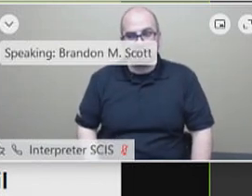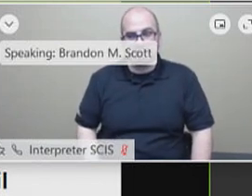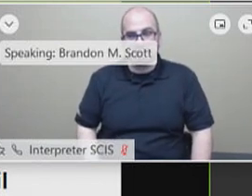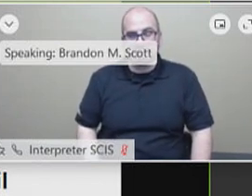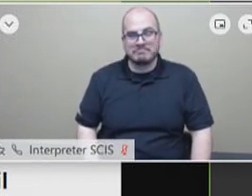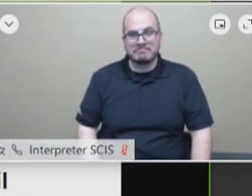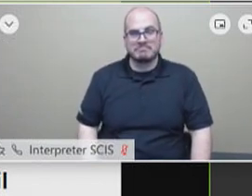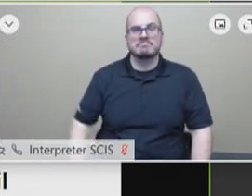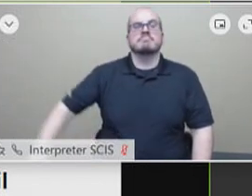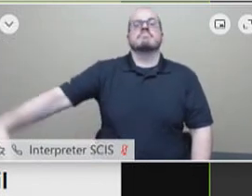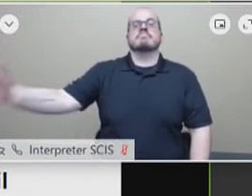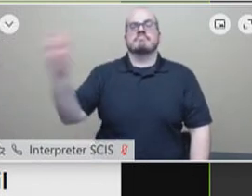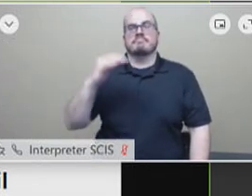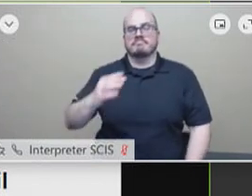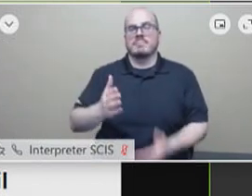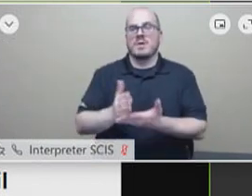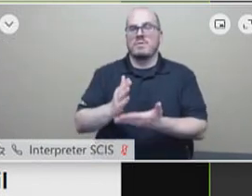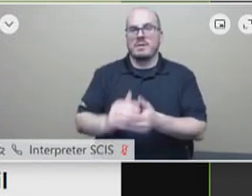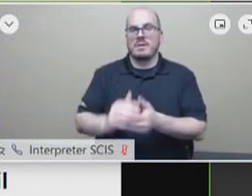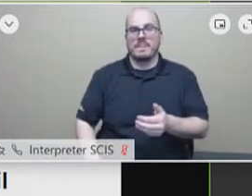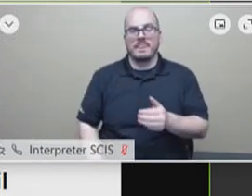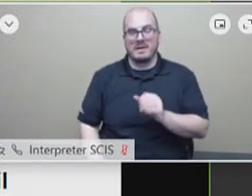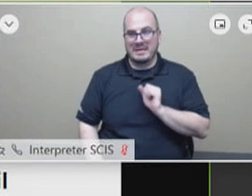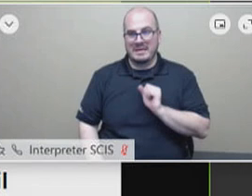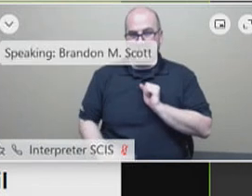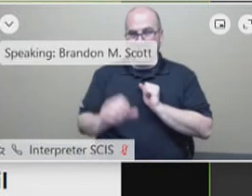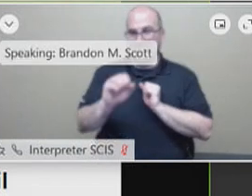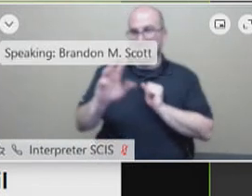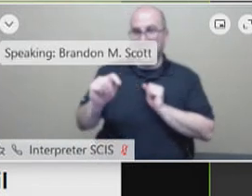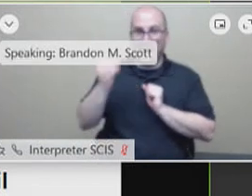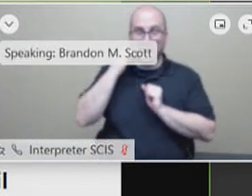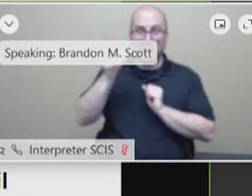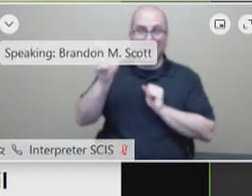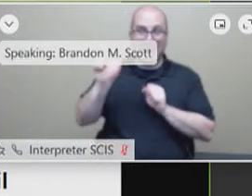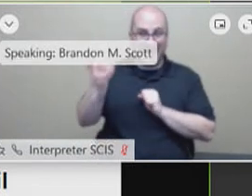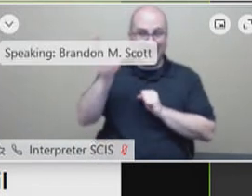All right. Scott, if you can hear us, unmute yourself.